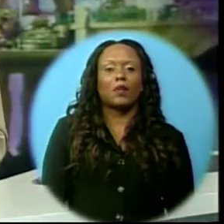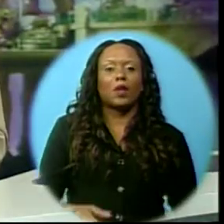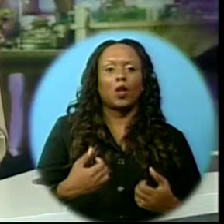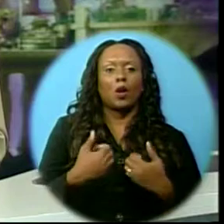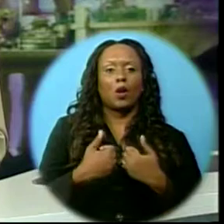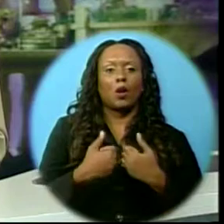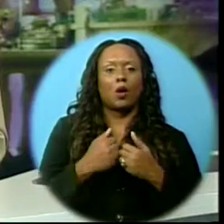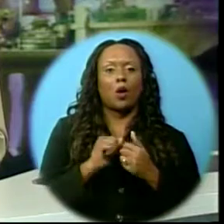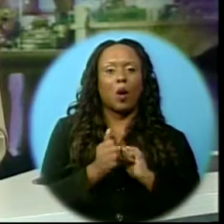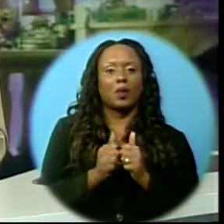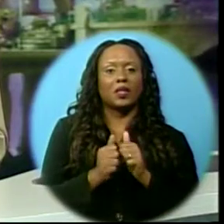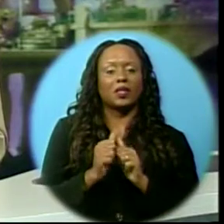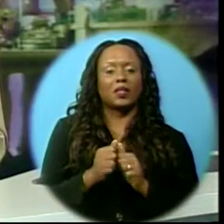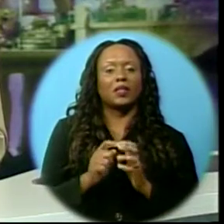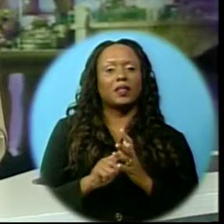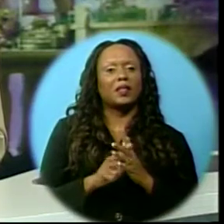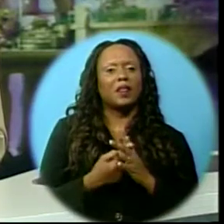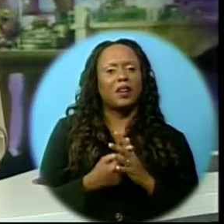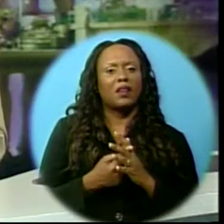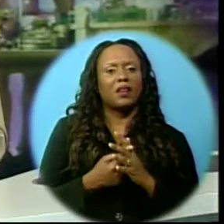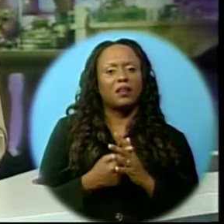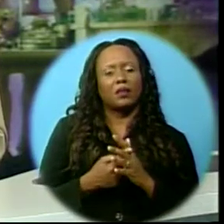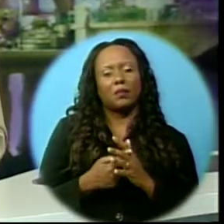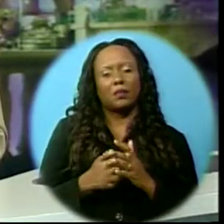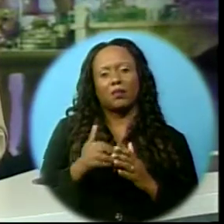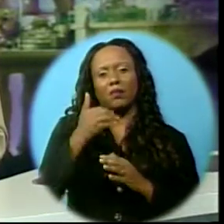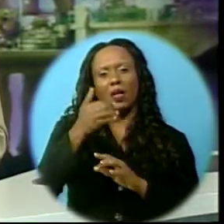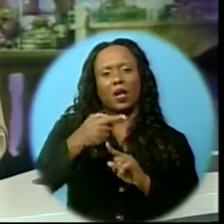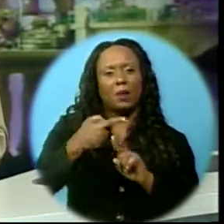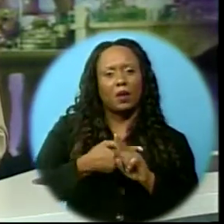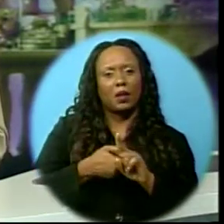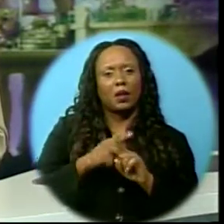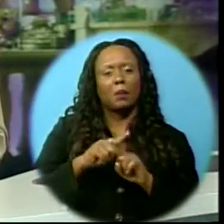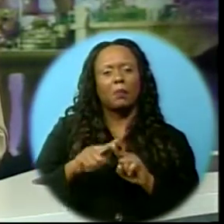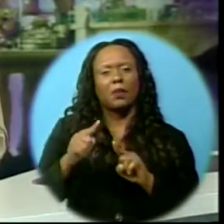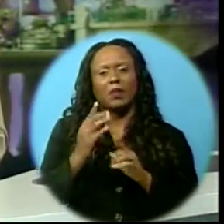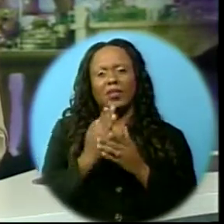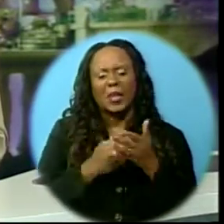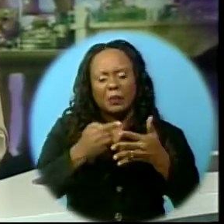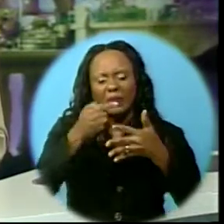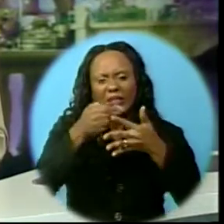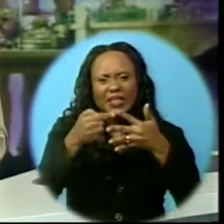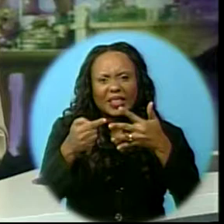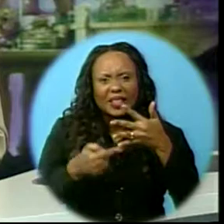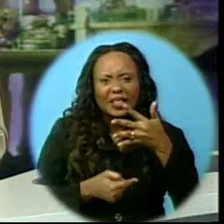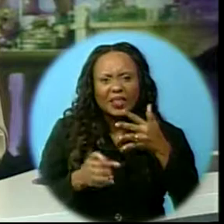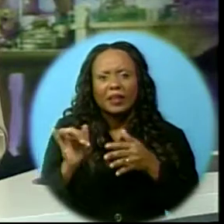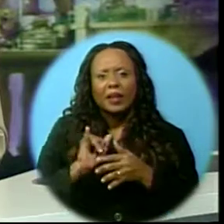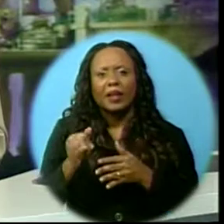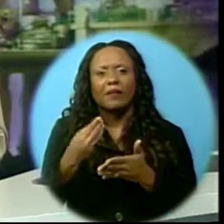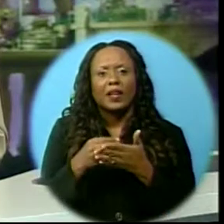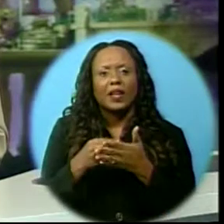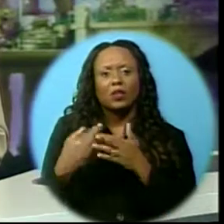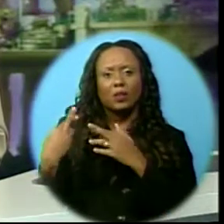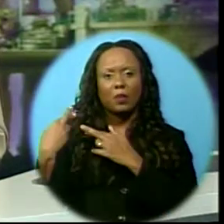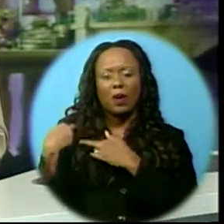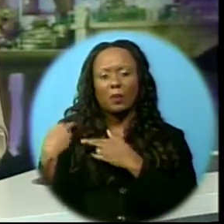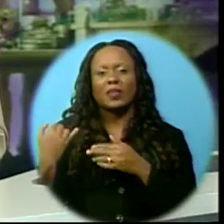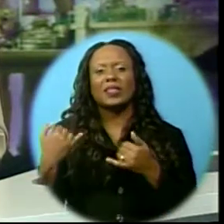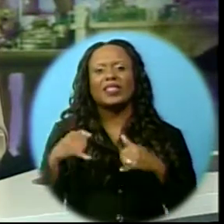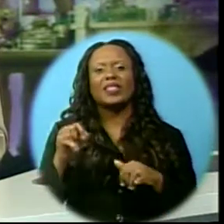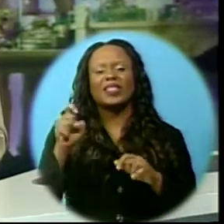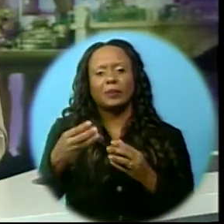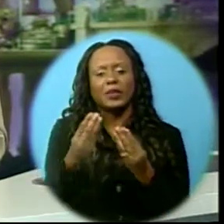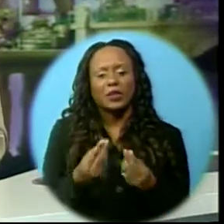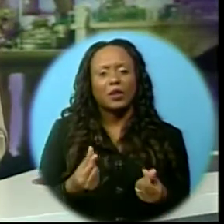bowls off in just over a month's time, but some of the finer details, like the split of financial responsibilities, are still to